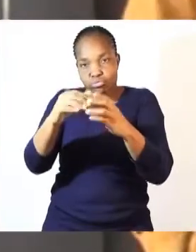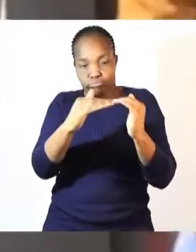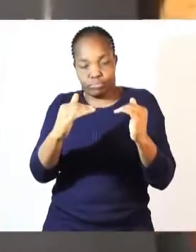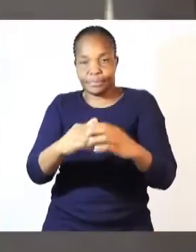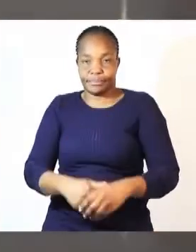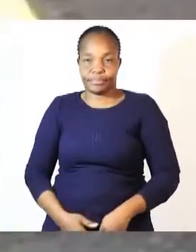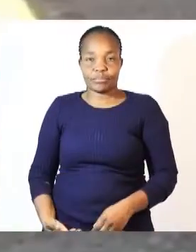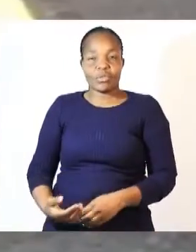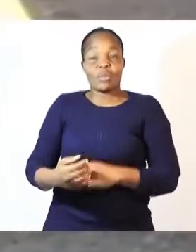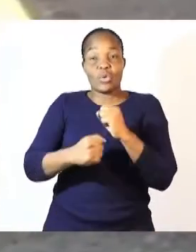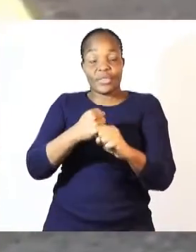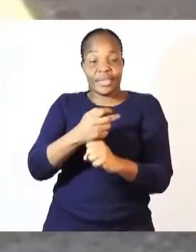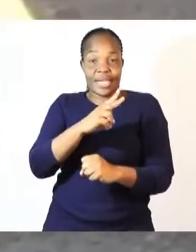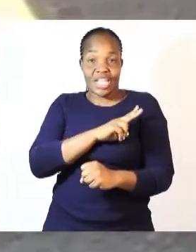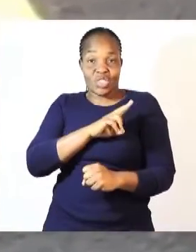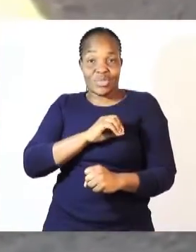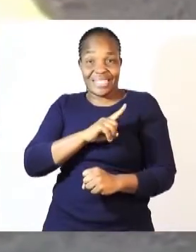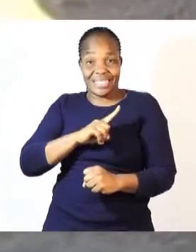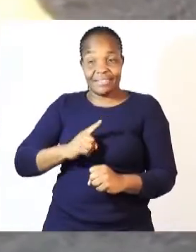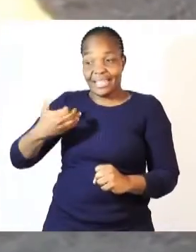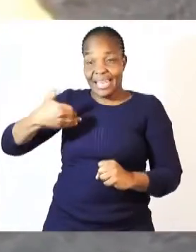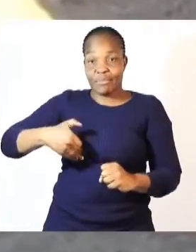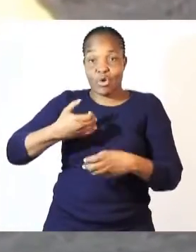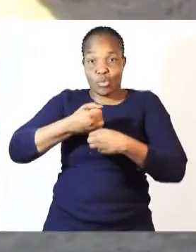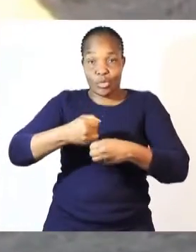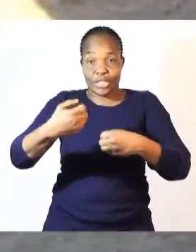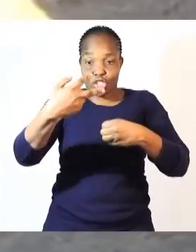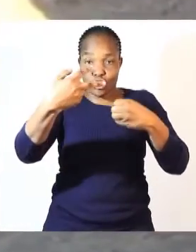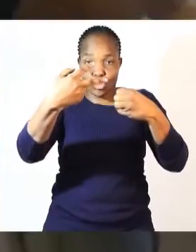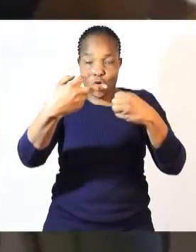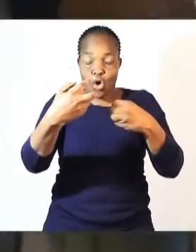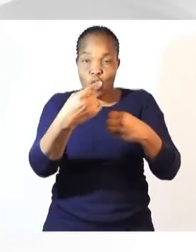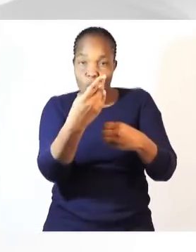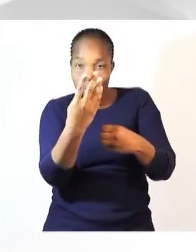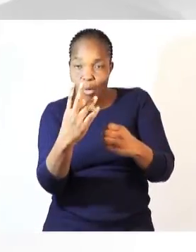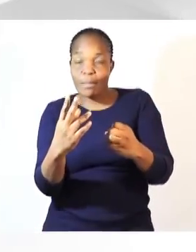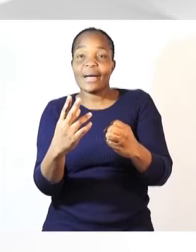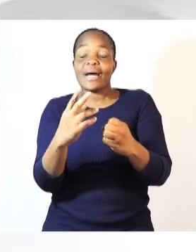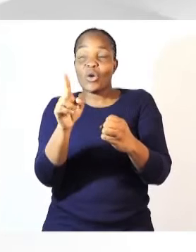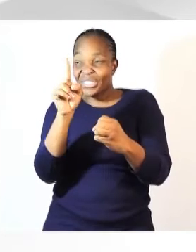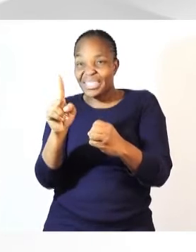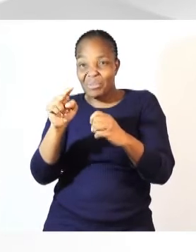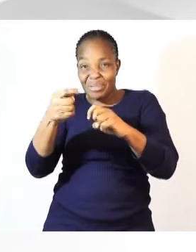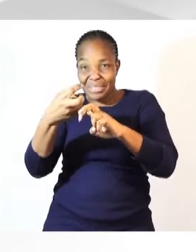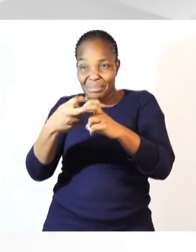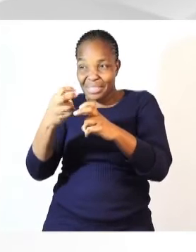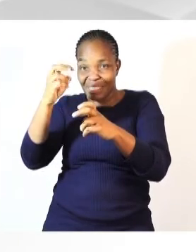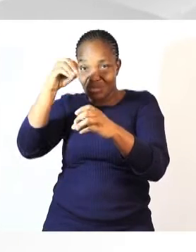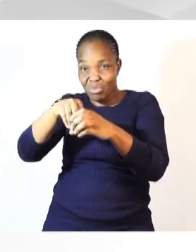Namibia 2011 population and housing census only asked 2 questions on disability.